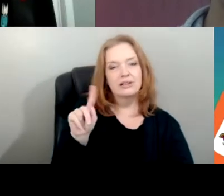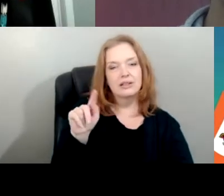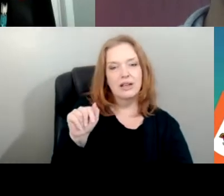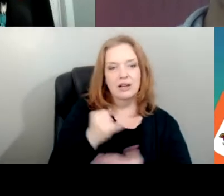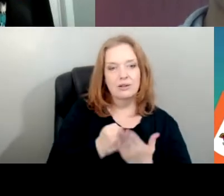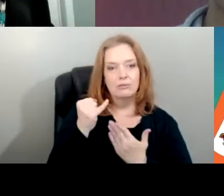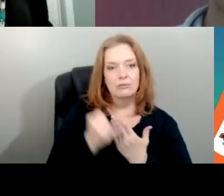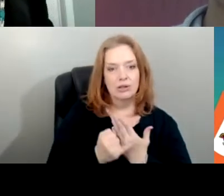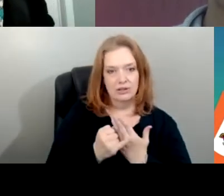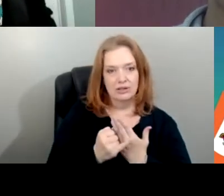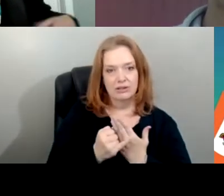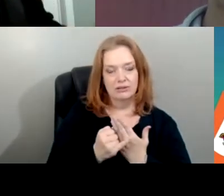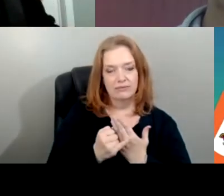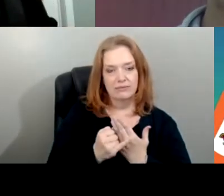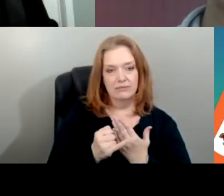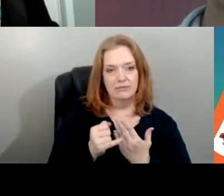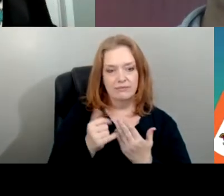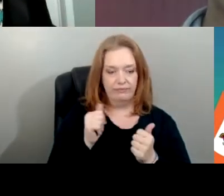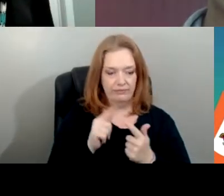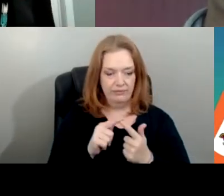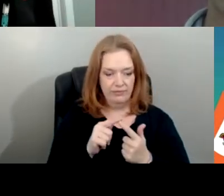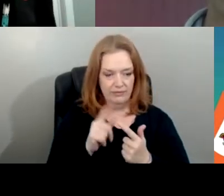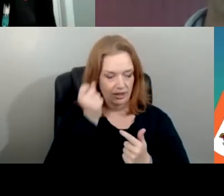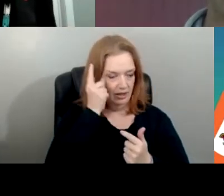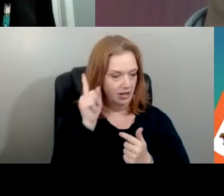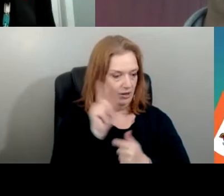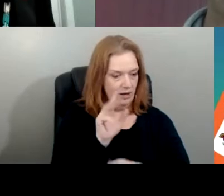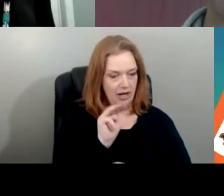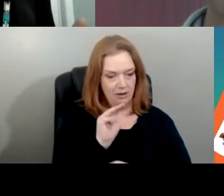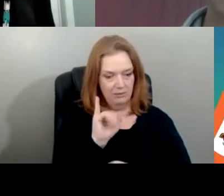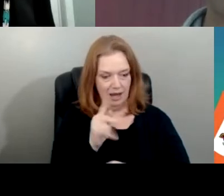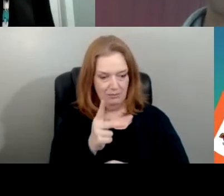understand data gaps in MMIP in Idaho.